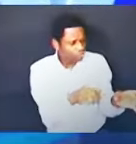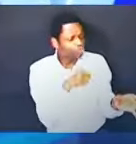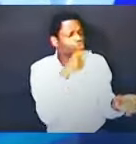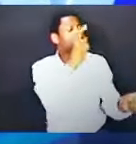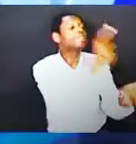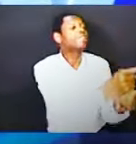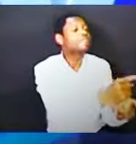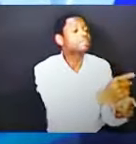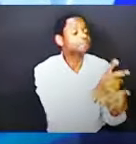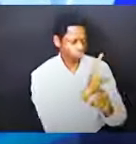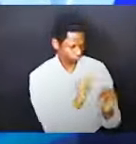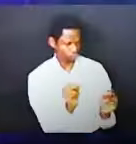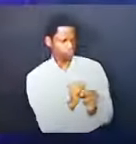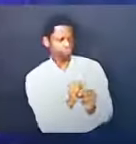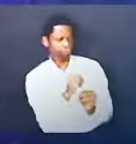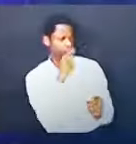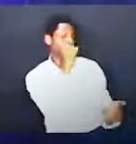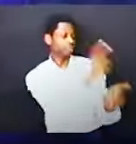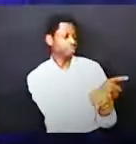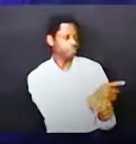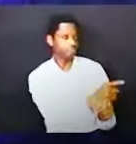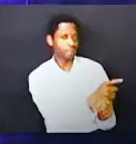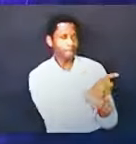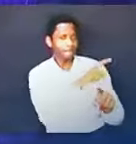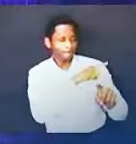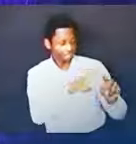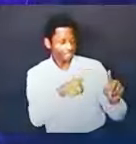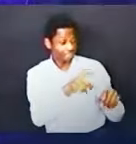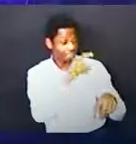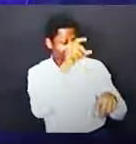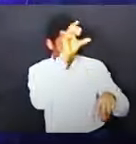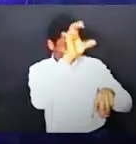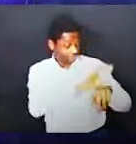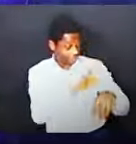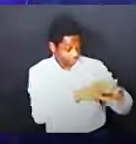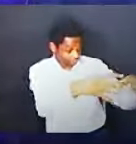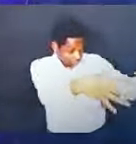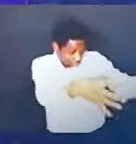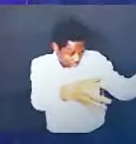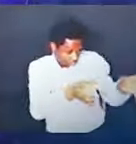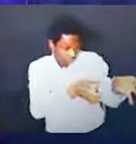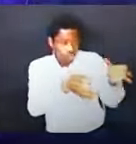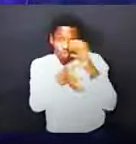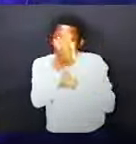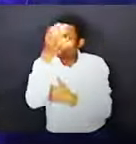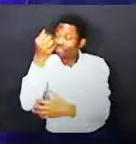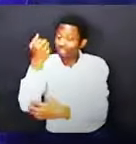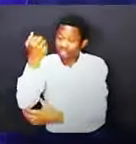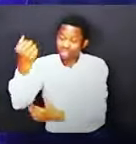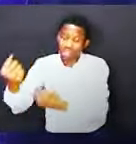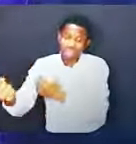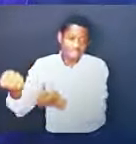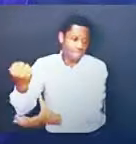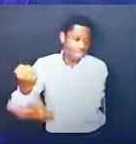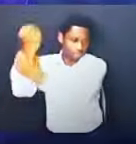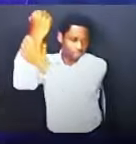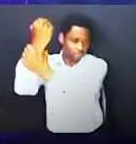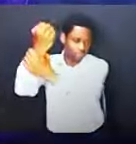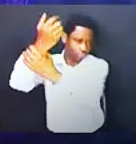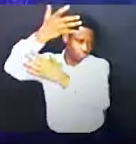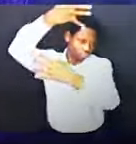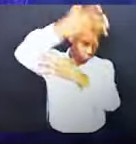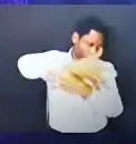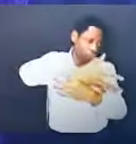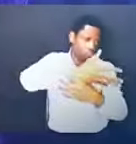yakwa. For the ecclesia is specifically sermon together by God. Now she hila focusa ecclesia no